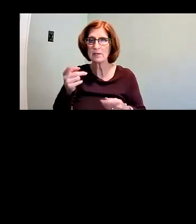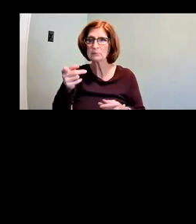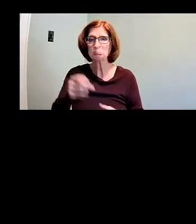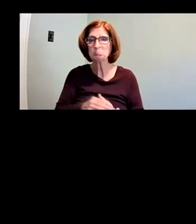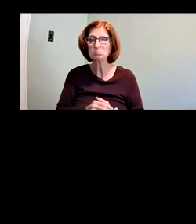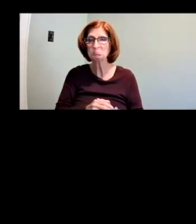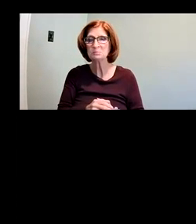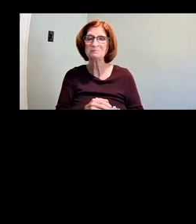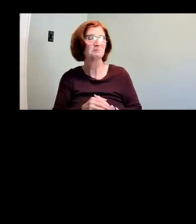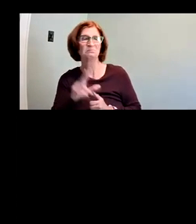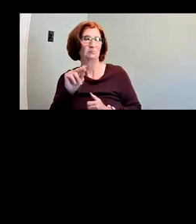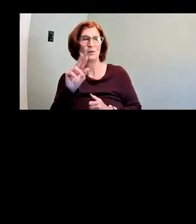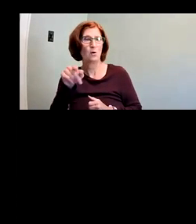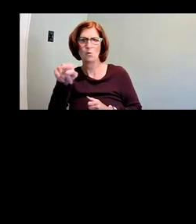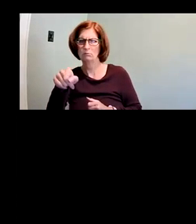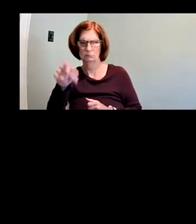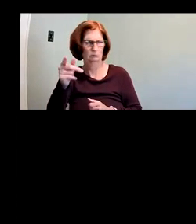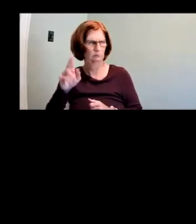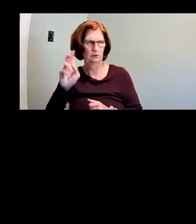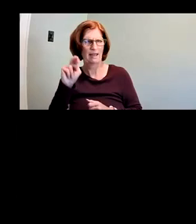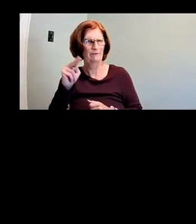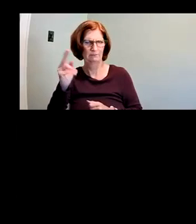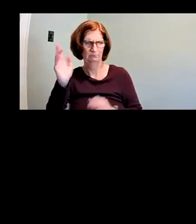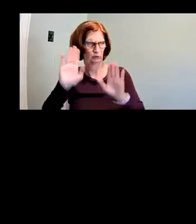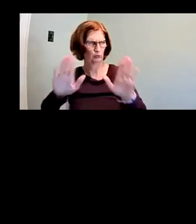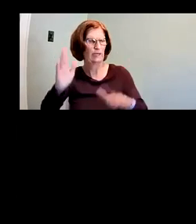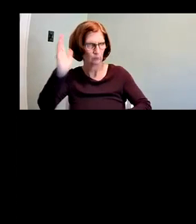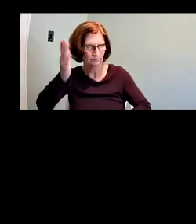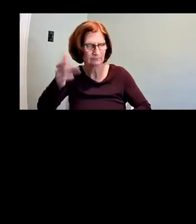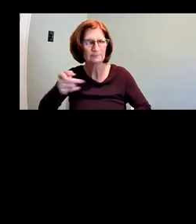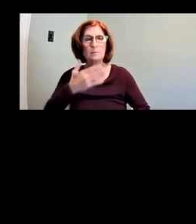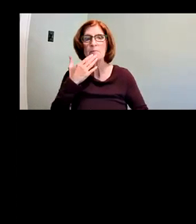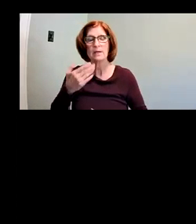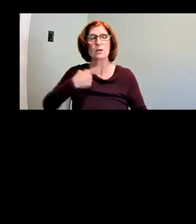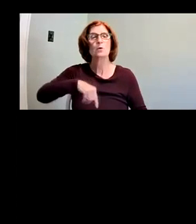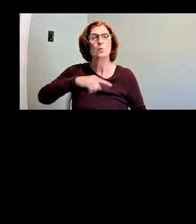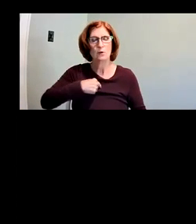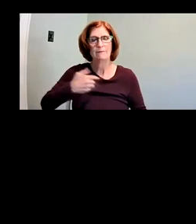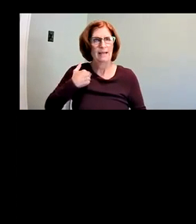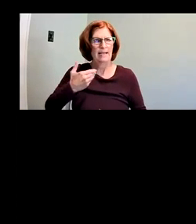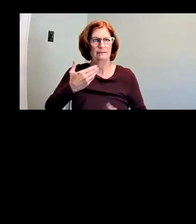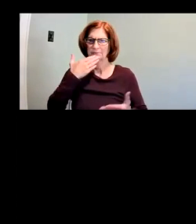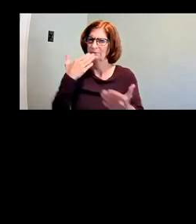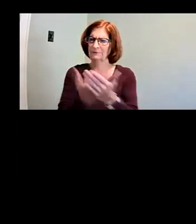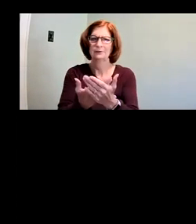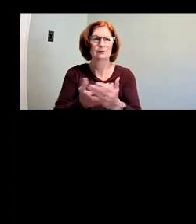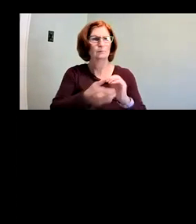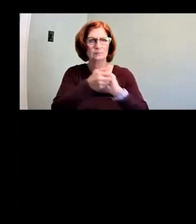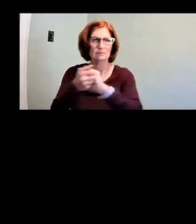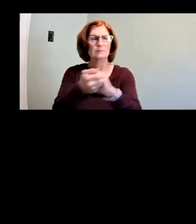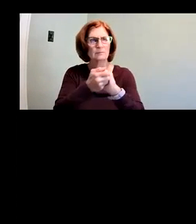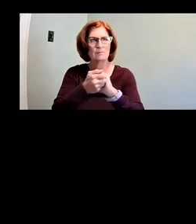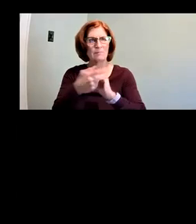Nothing of note. It was a great presentation. Thank you. And we've had an excellent partnership with Penn